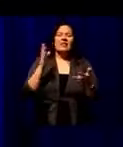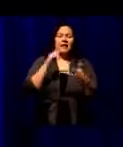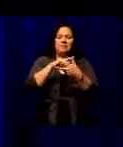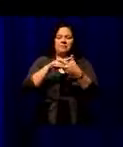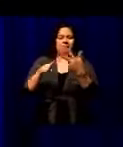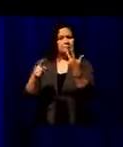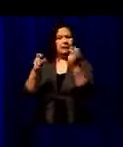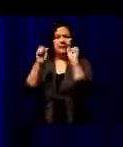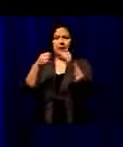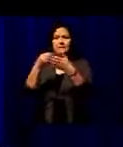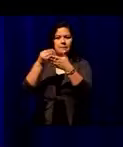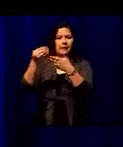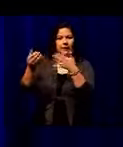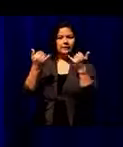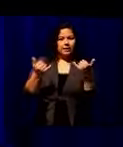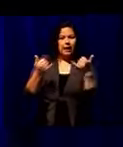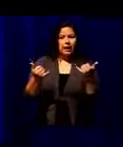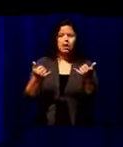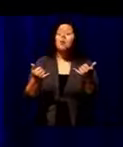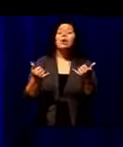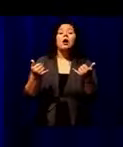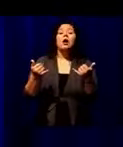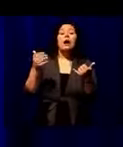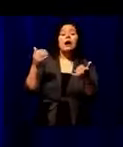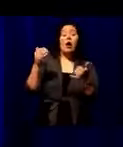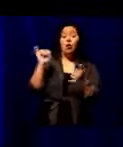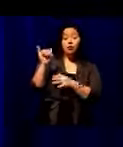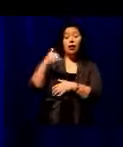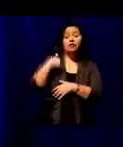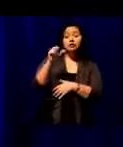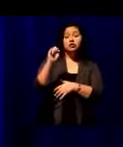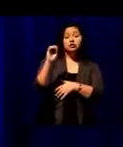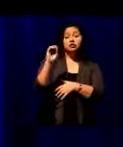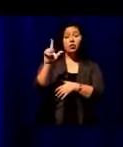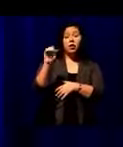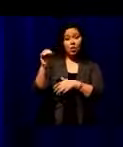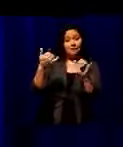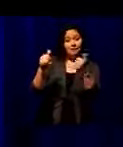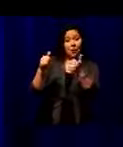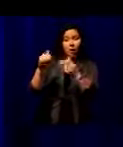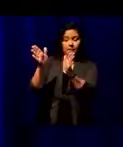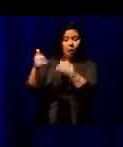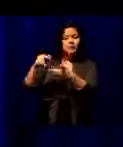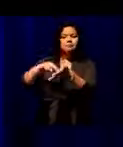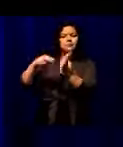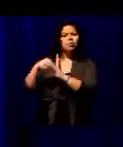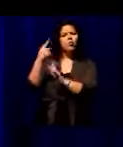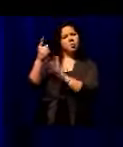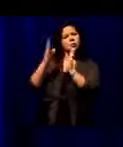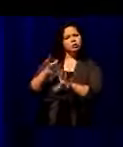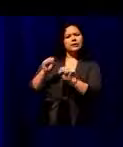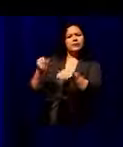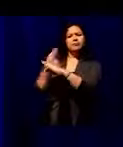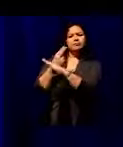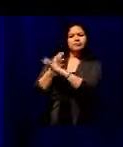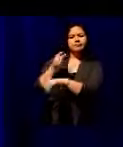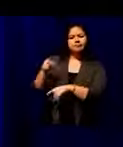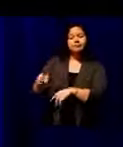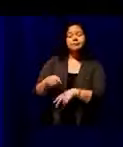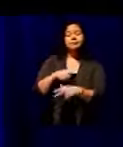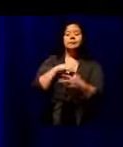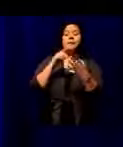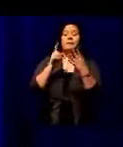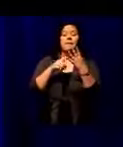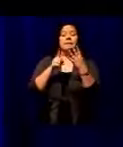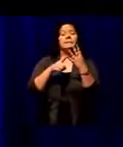on sale now. We have the solo party box, and that's built for 1 person. And then we've got the